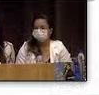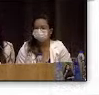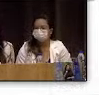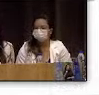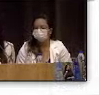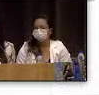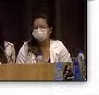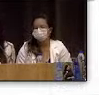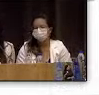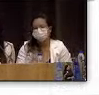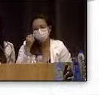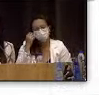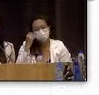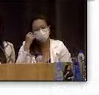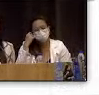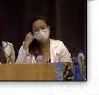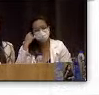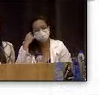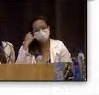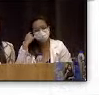of